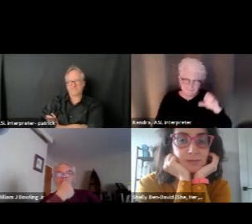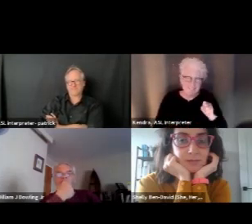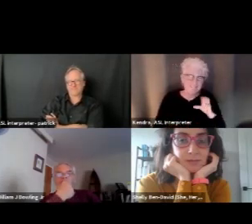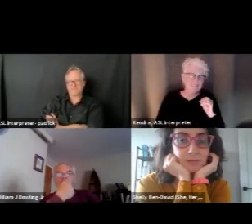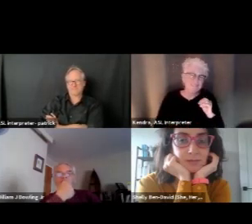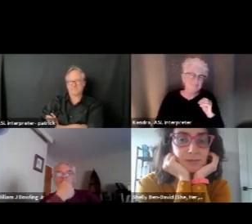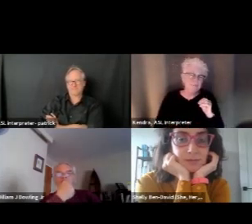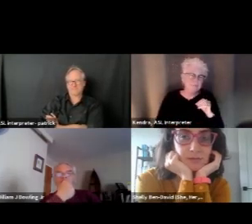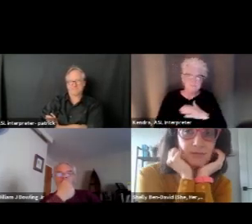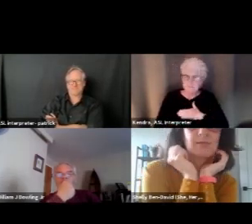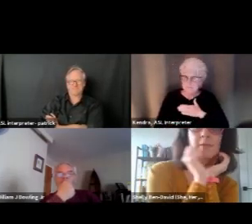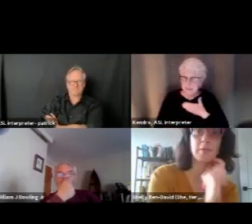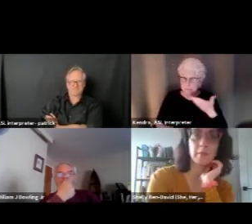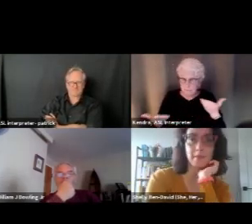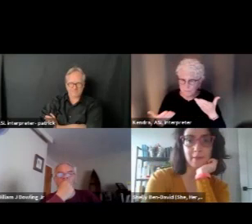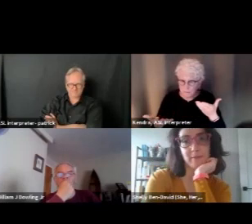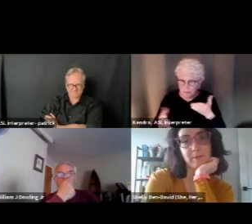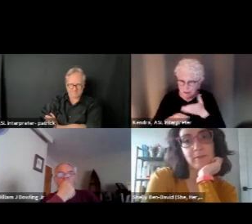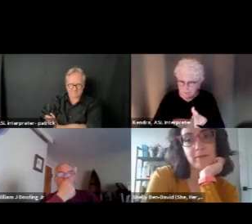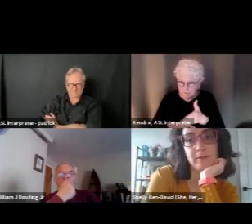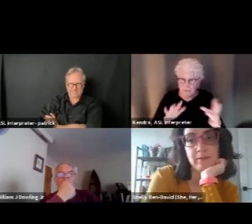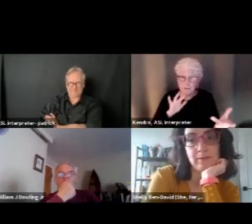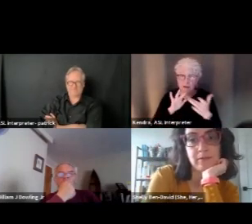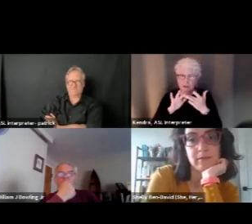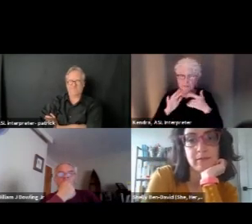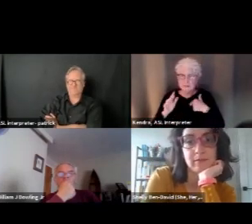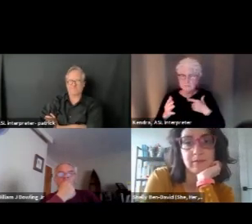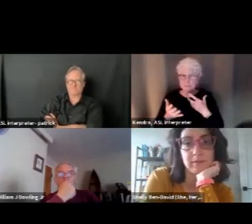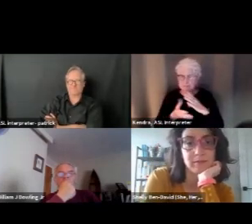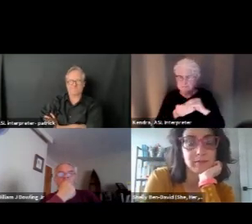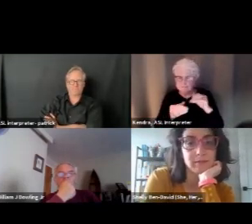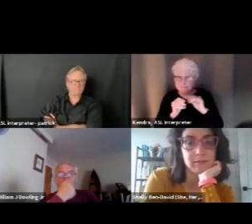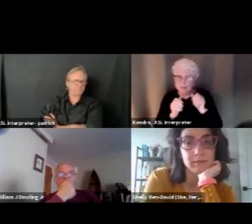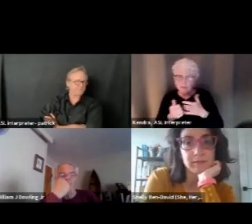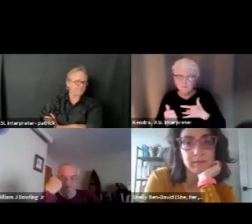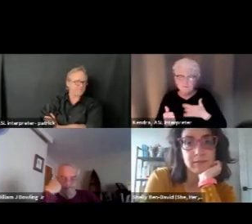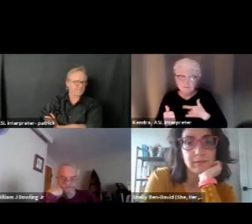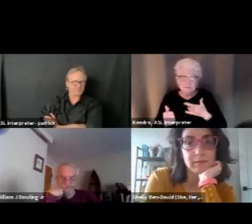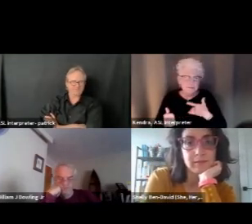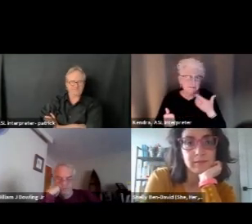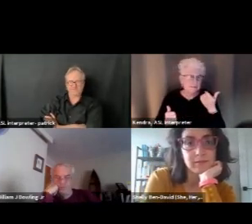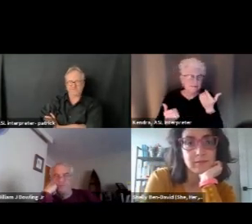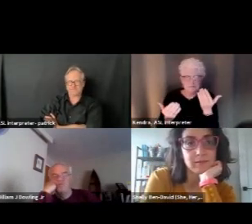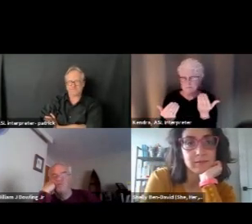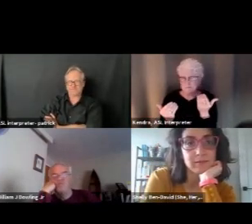to this presentation, I welcome any conversation or any thoughts.